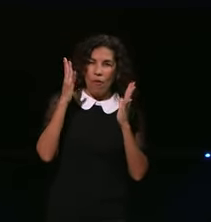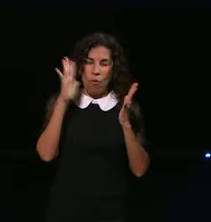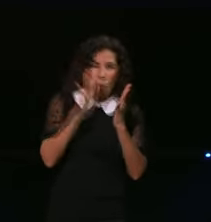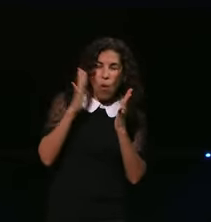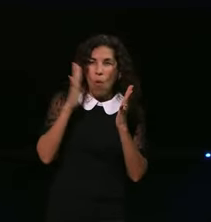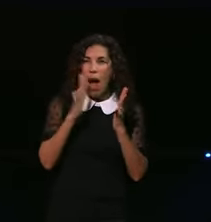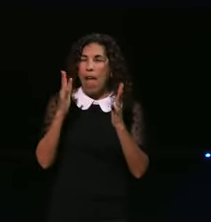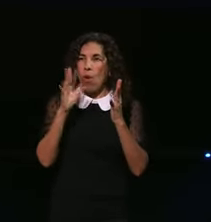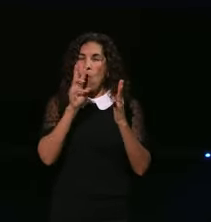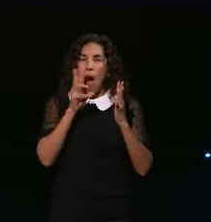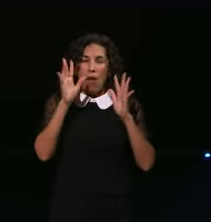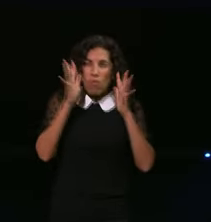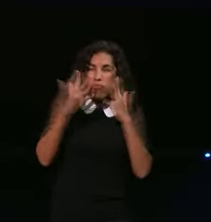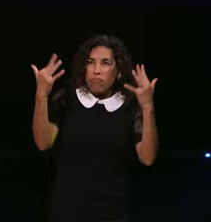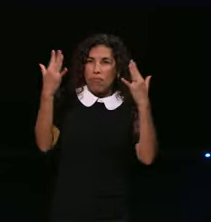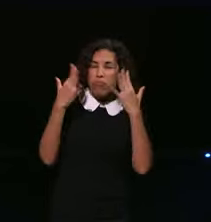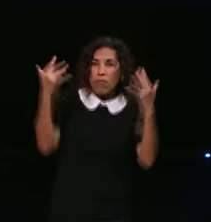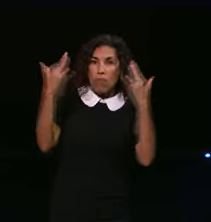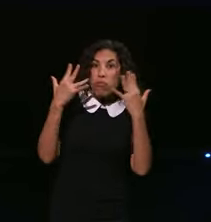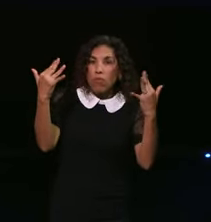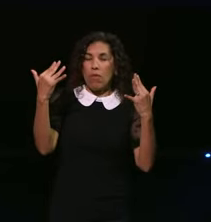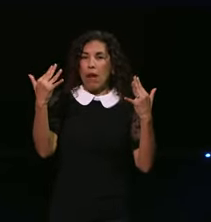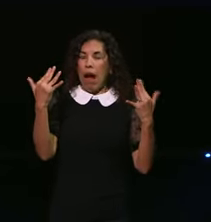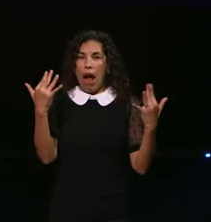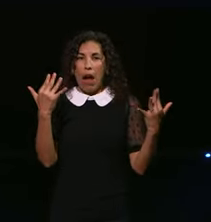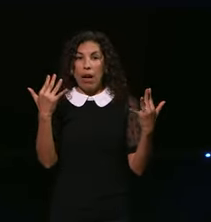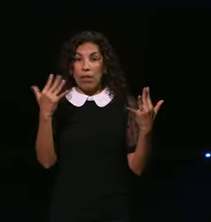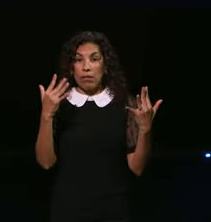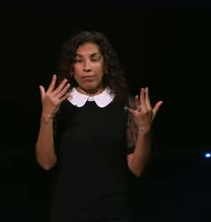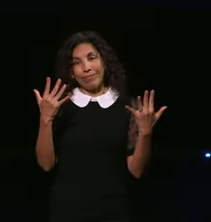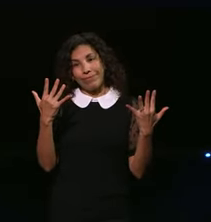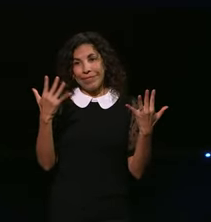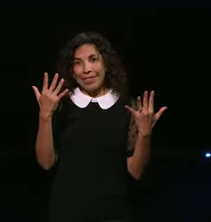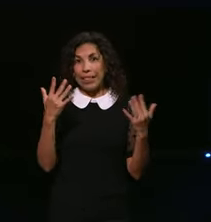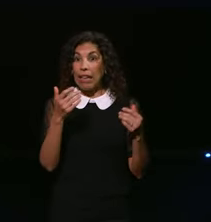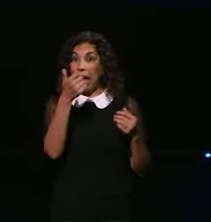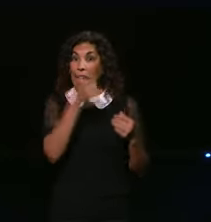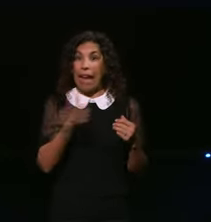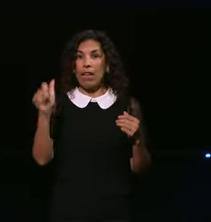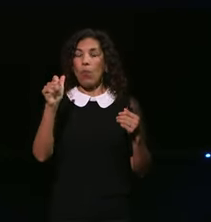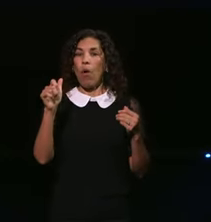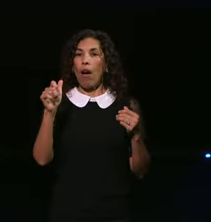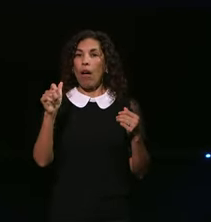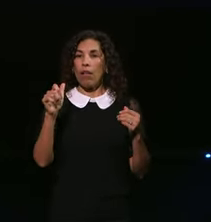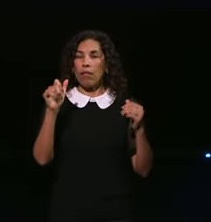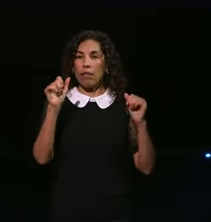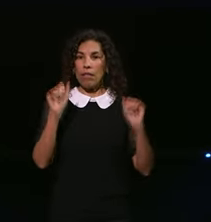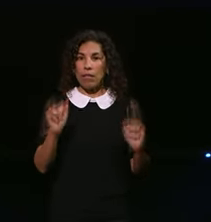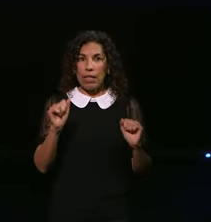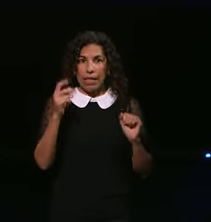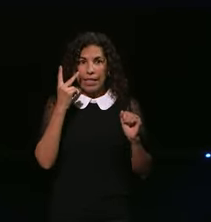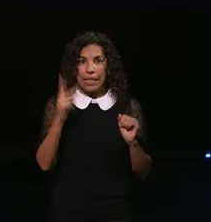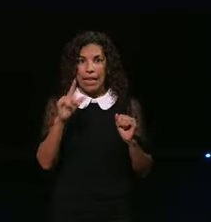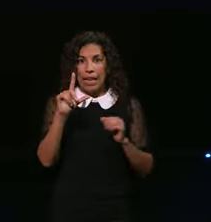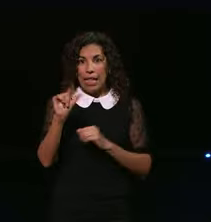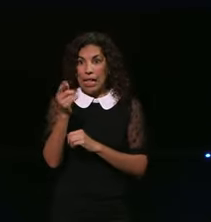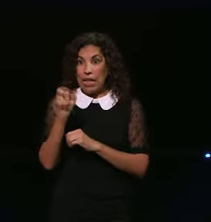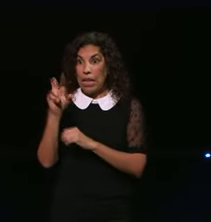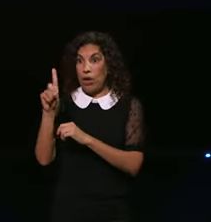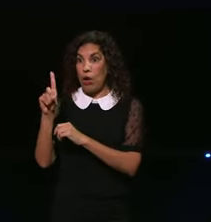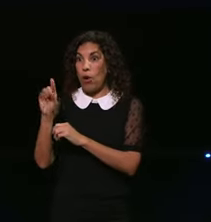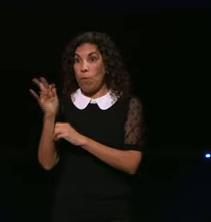you see the water coming out because apparently, if anyone had the opportunity to see Leonard Bernstein